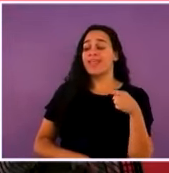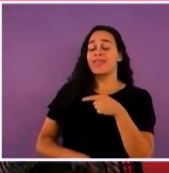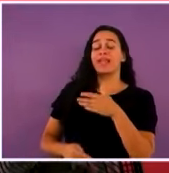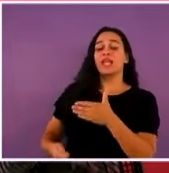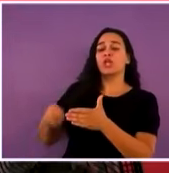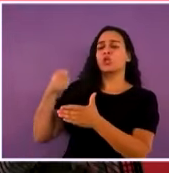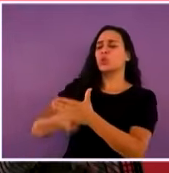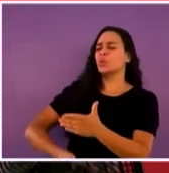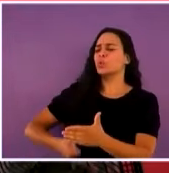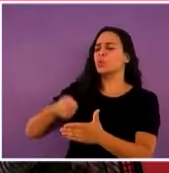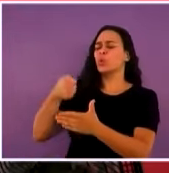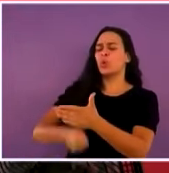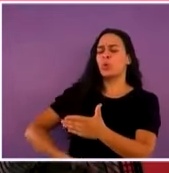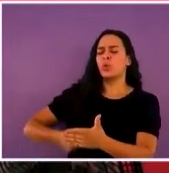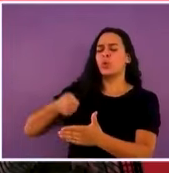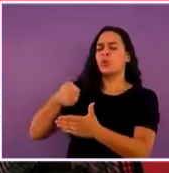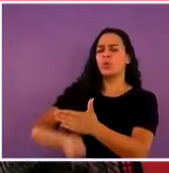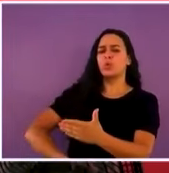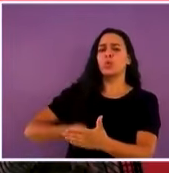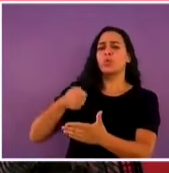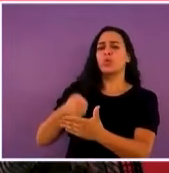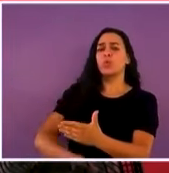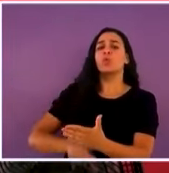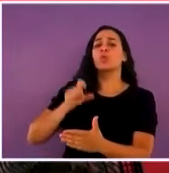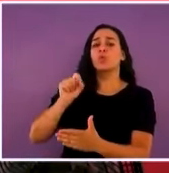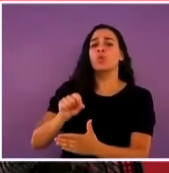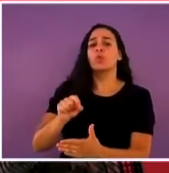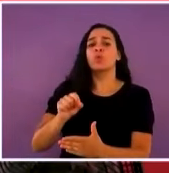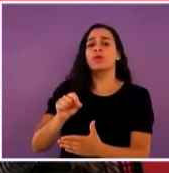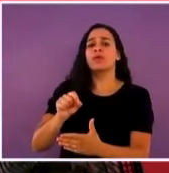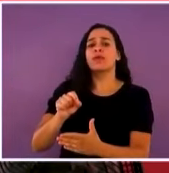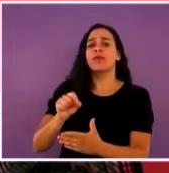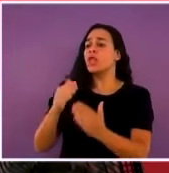lutado consistentemente contra a Reforma Protestante. Next.